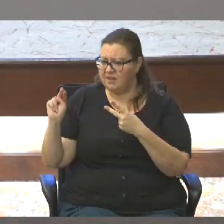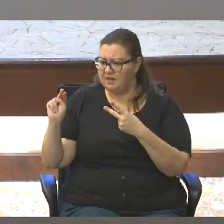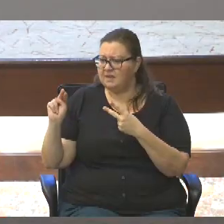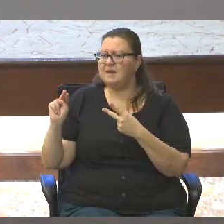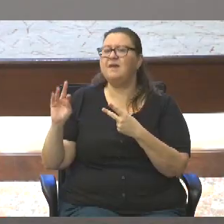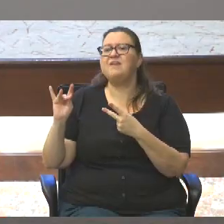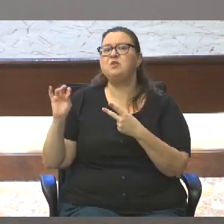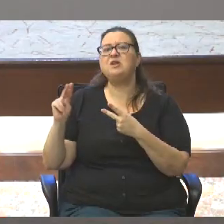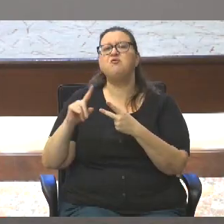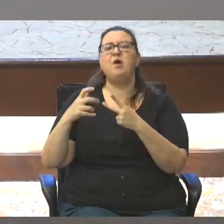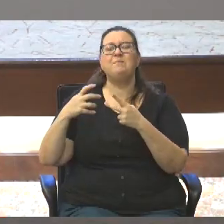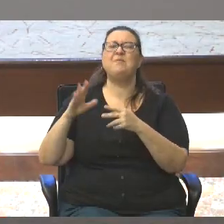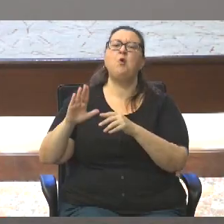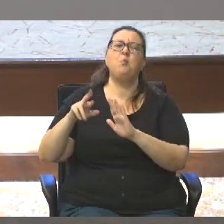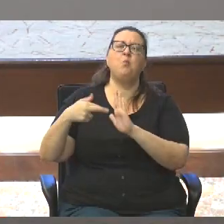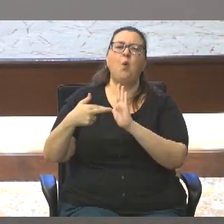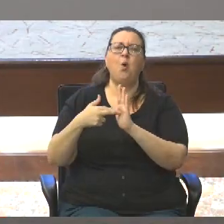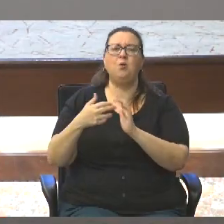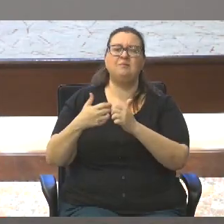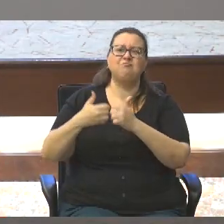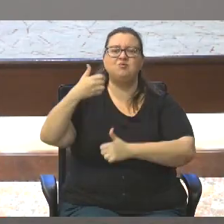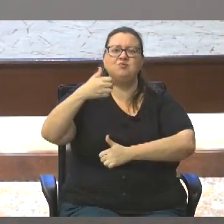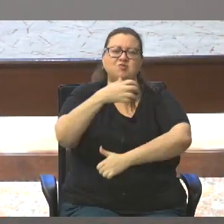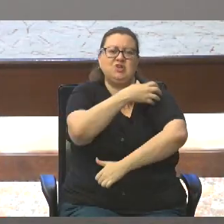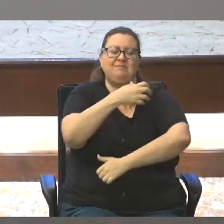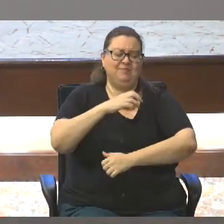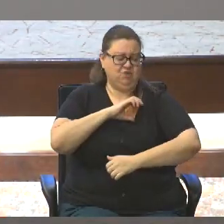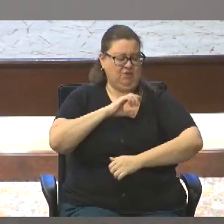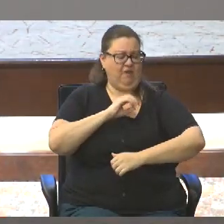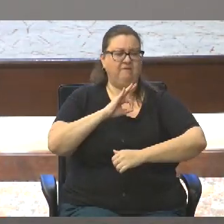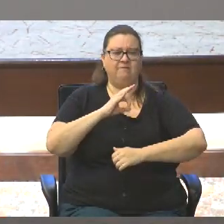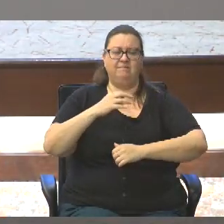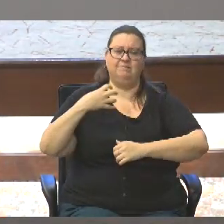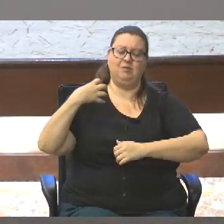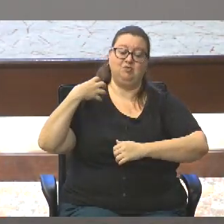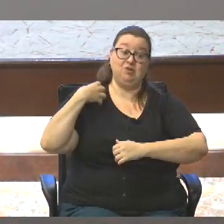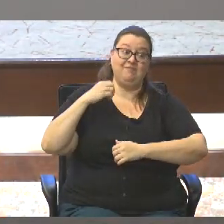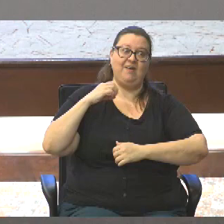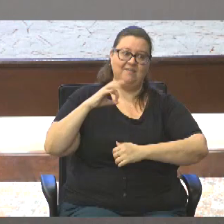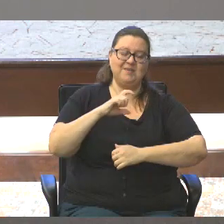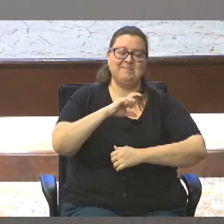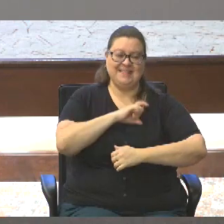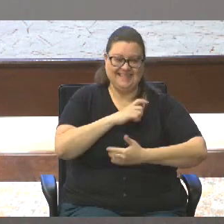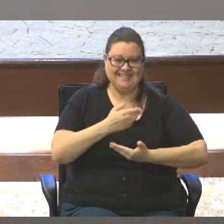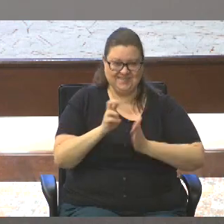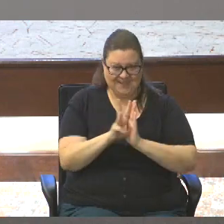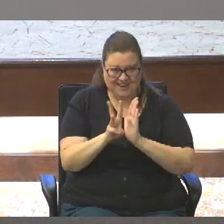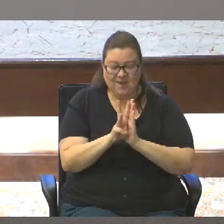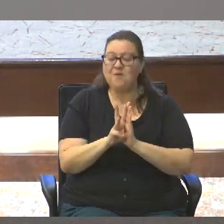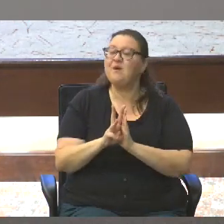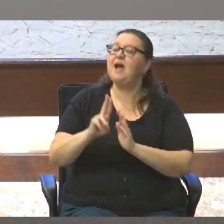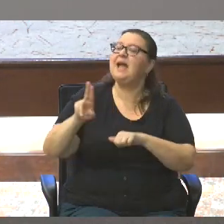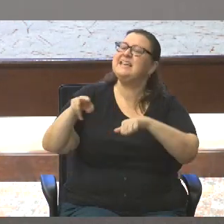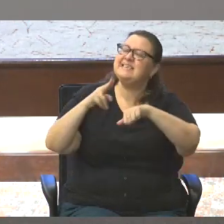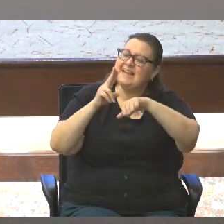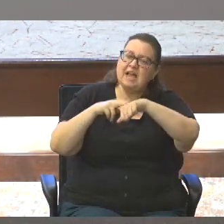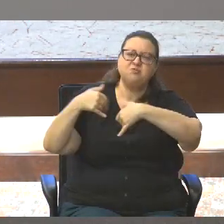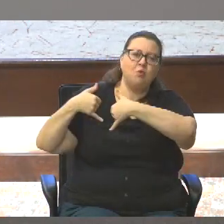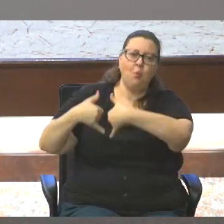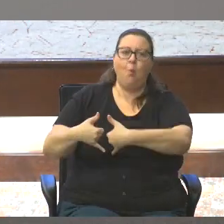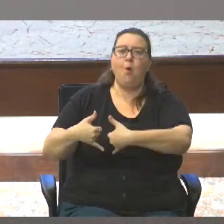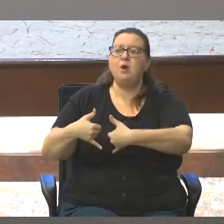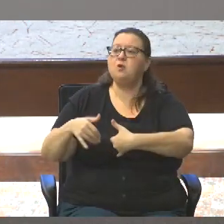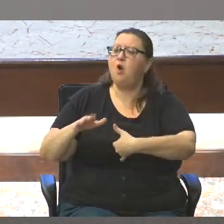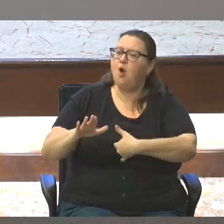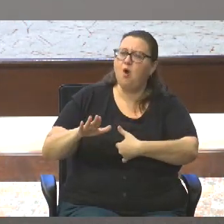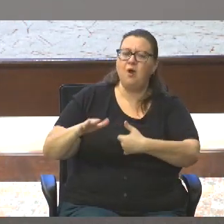Police here in Waco. And the national level award, and it really highlighted her efforts around the 30